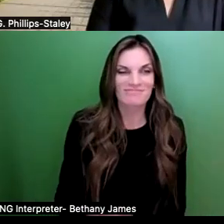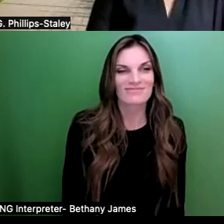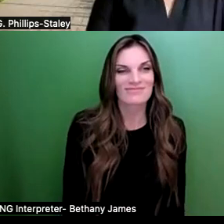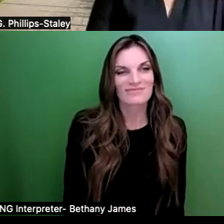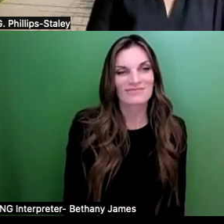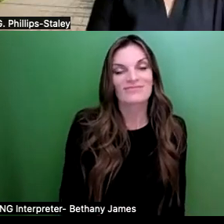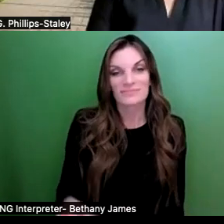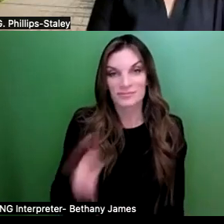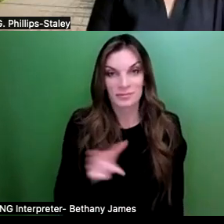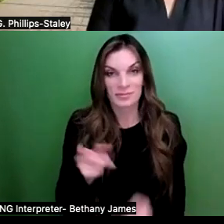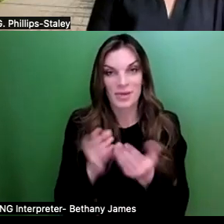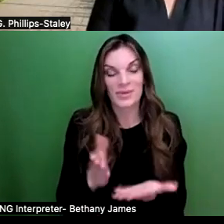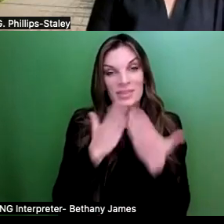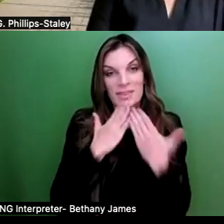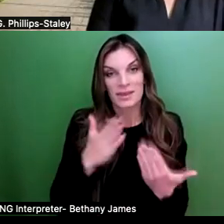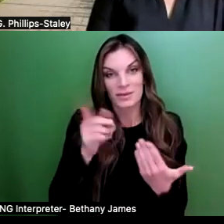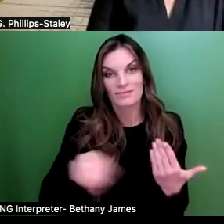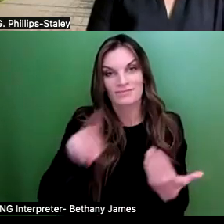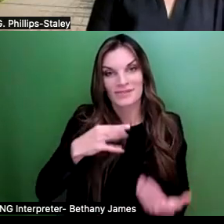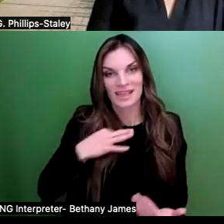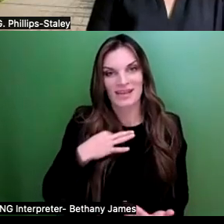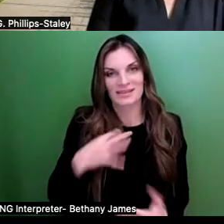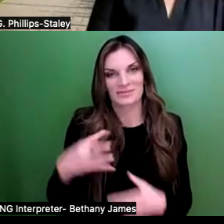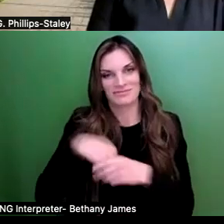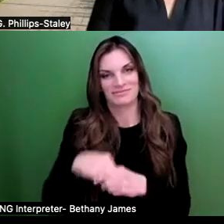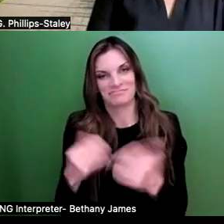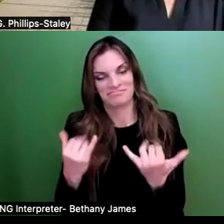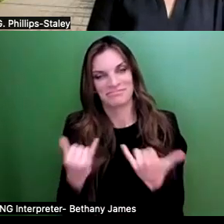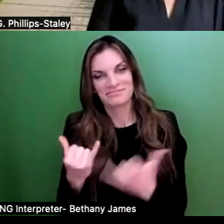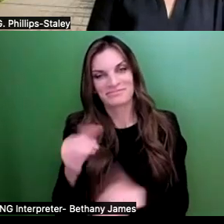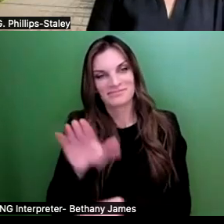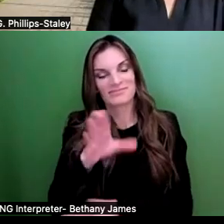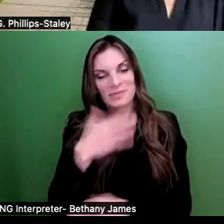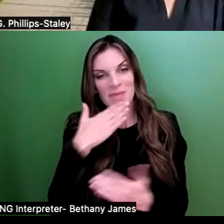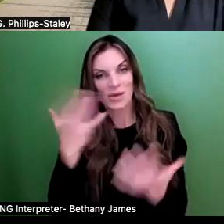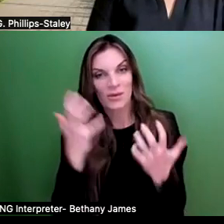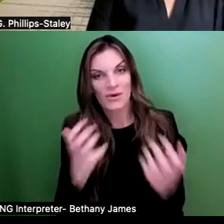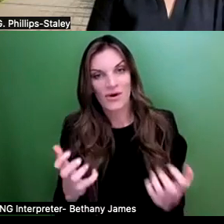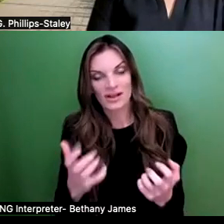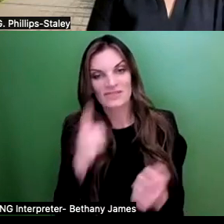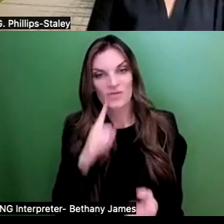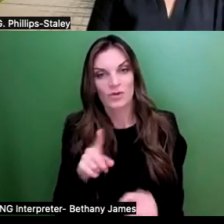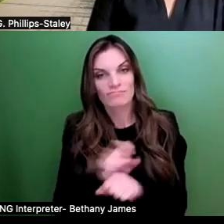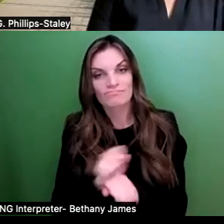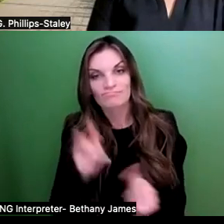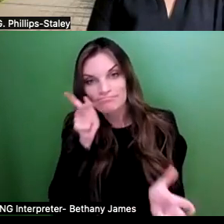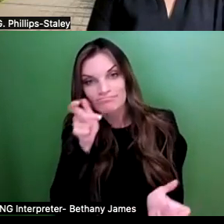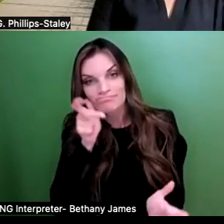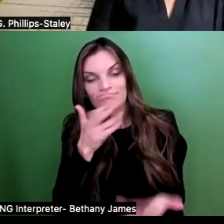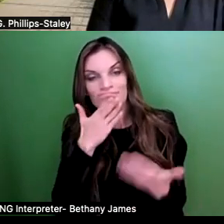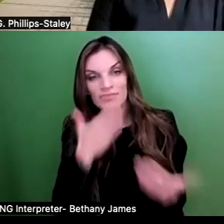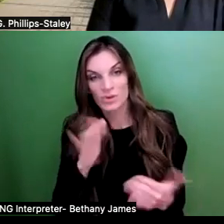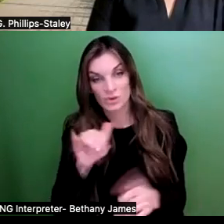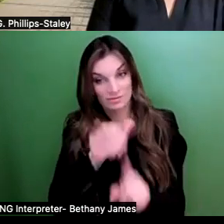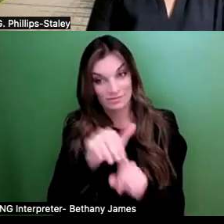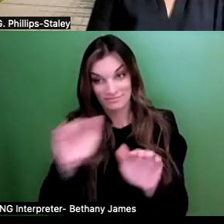Well, I'd like to thank all of you candidates for participating in this, and to the audience for listening. I want to remind